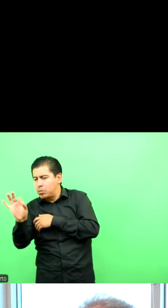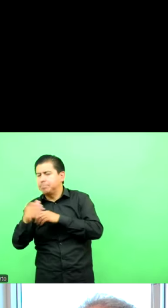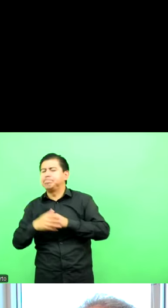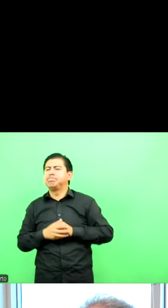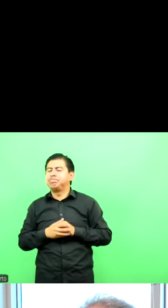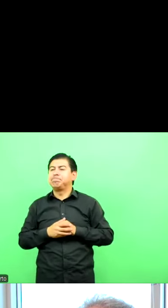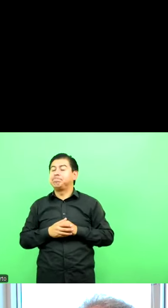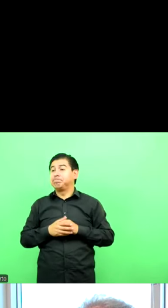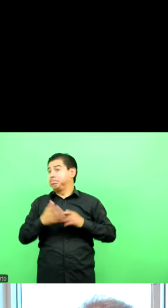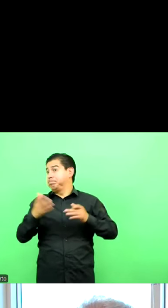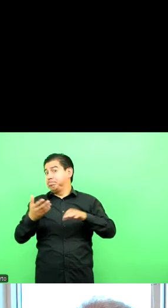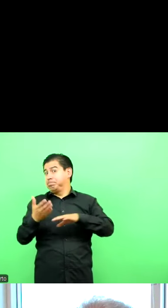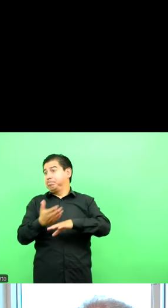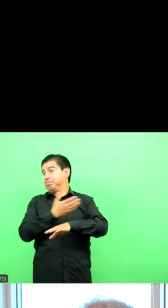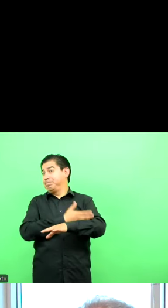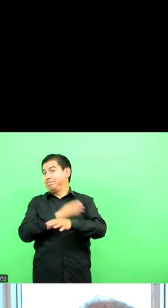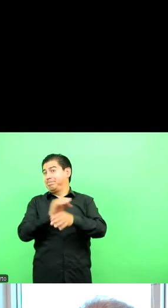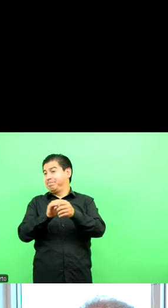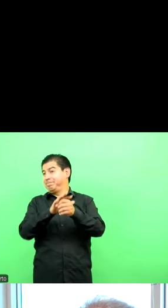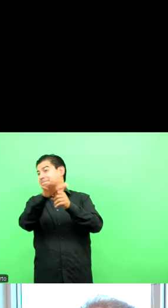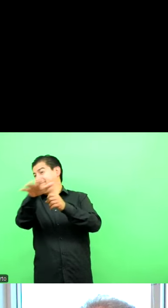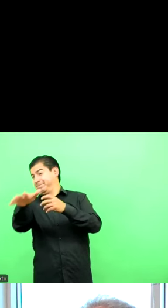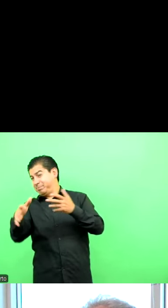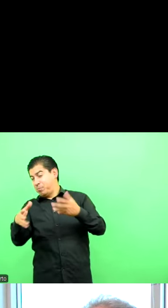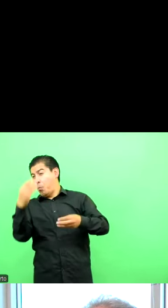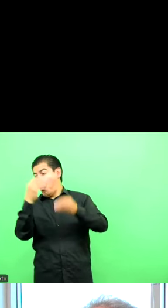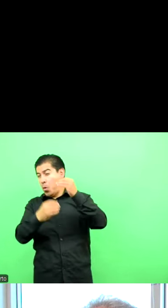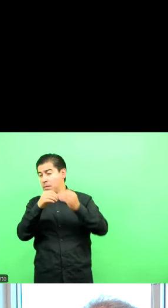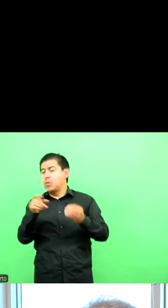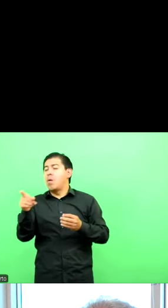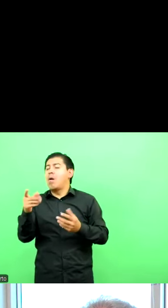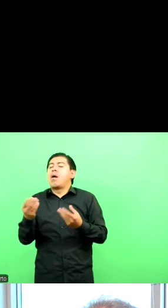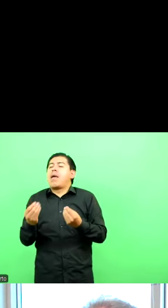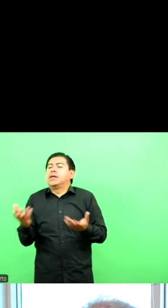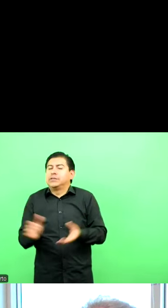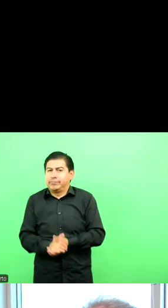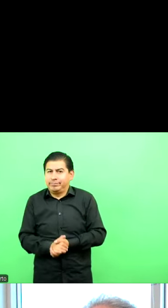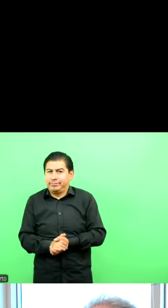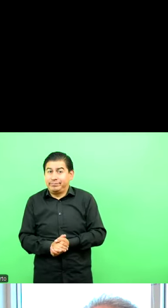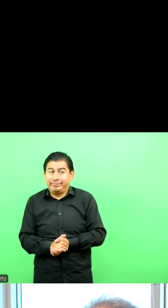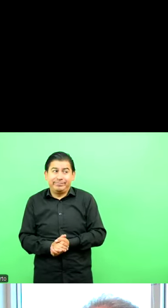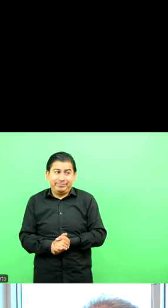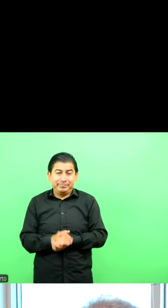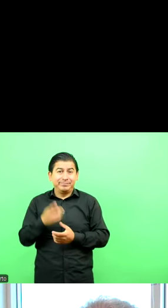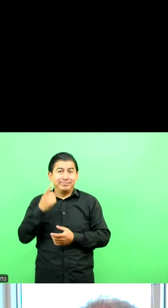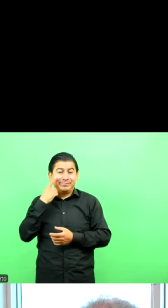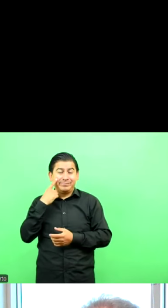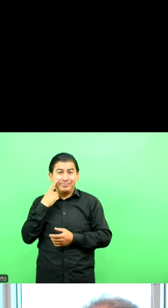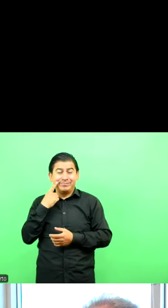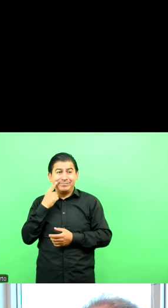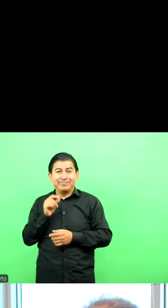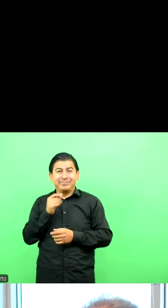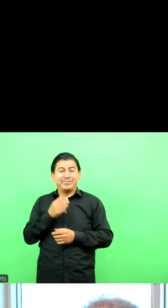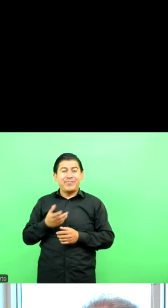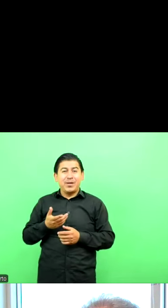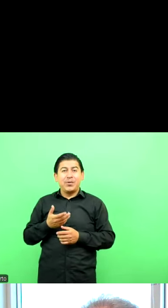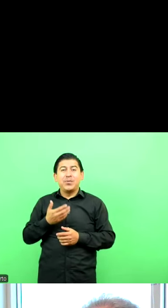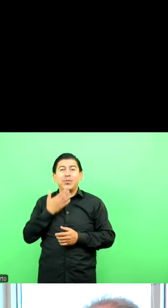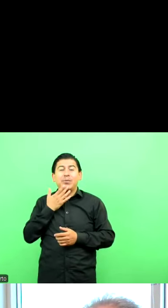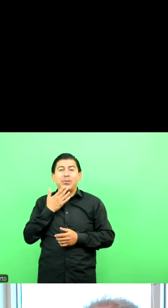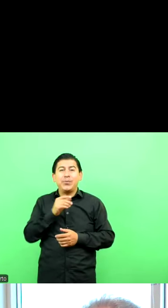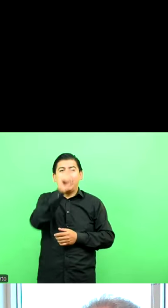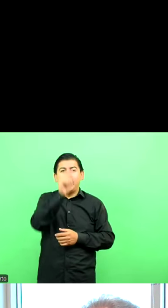can see the orange and the green one. Now the hospital managers, the health